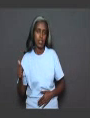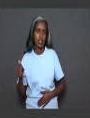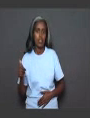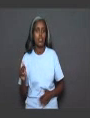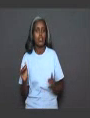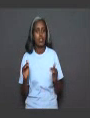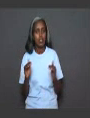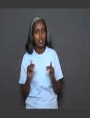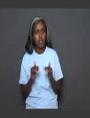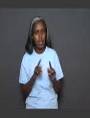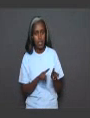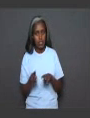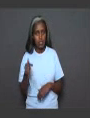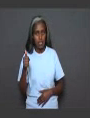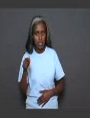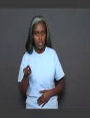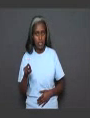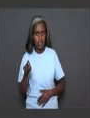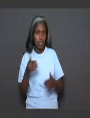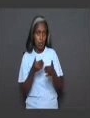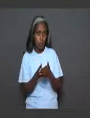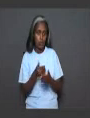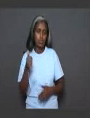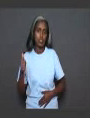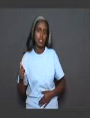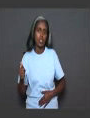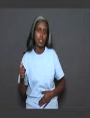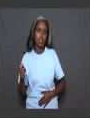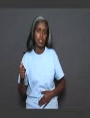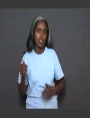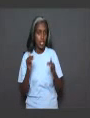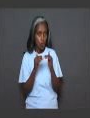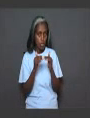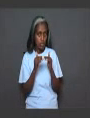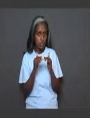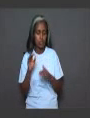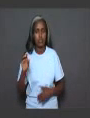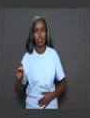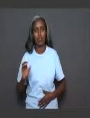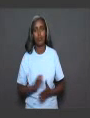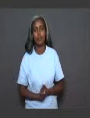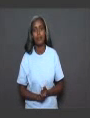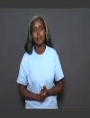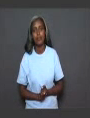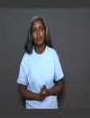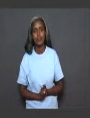a as x approaches a equals 0.